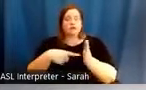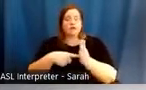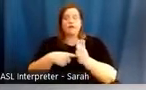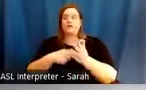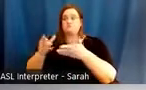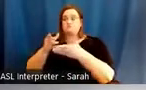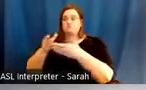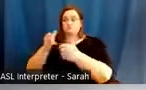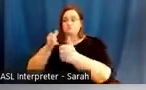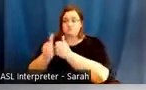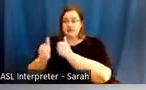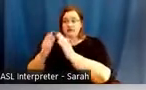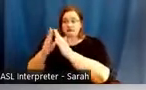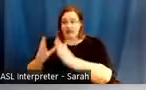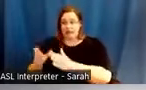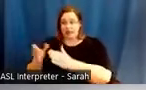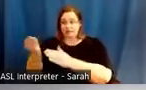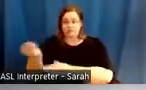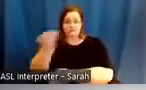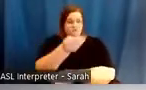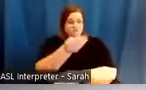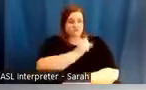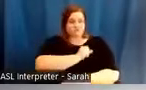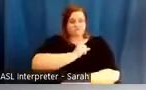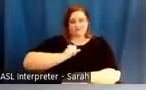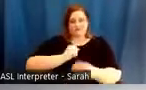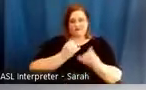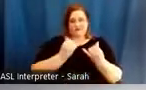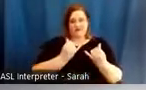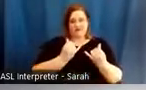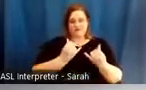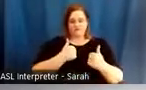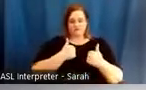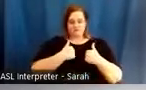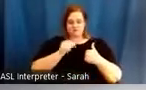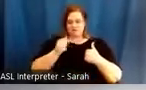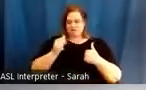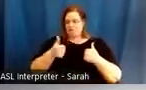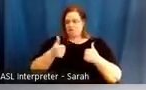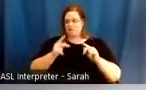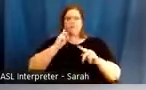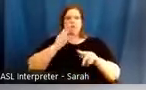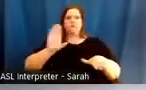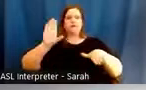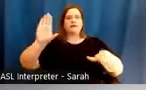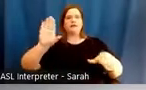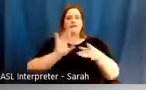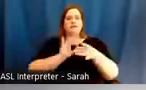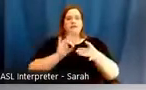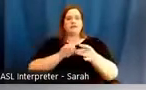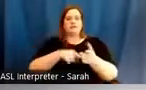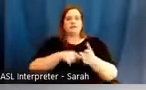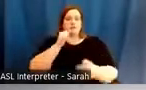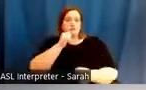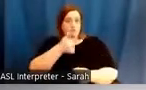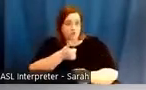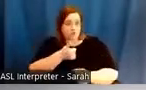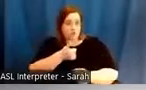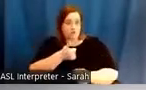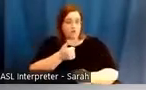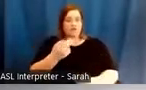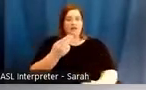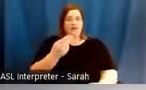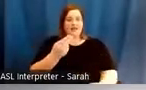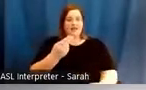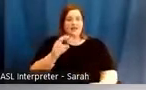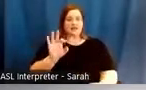House, but it's in the Senate. I and about 10 other people will be testifying on it tomorrow. It's